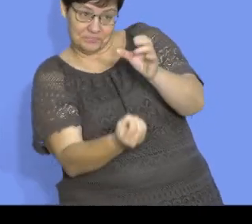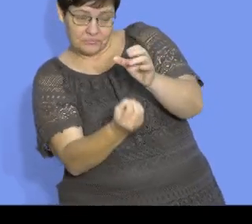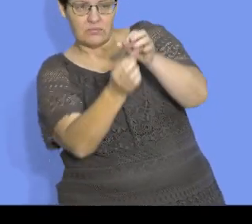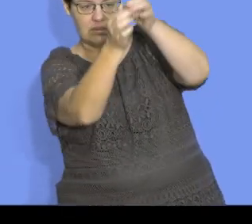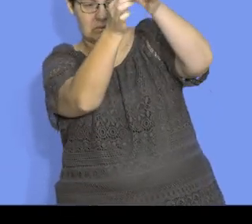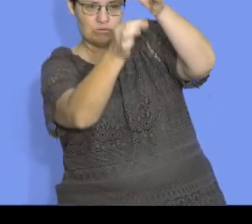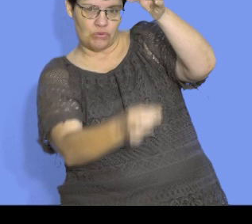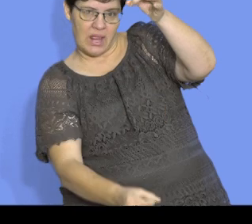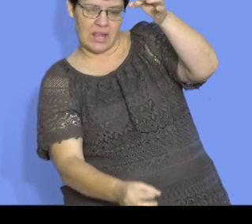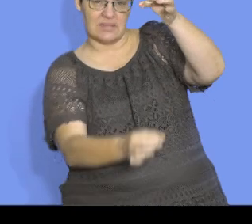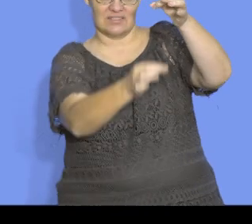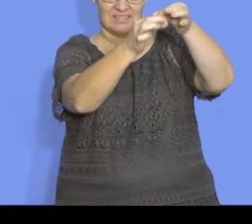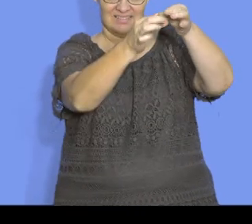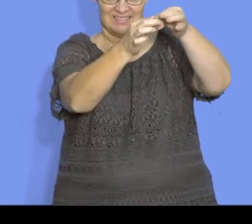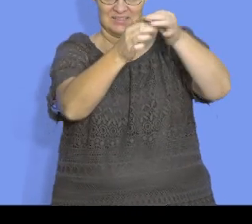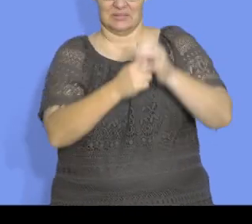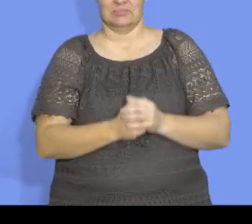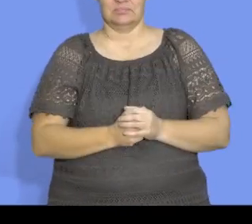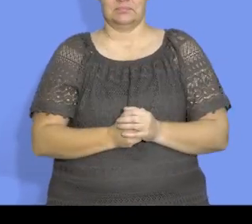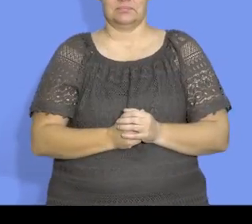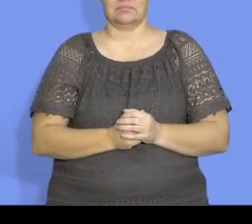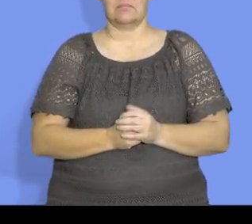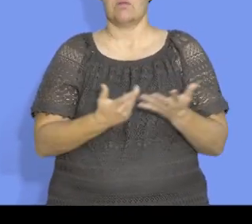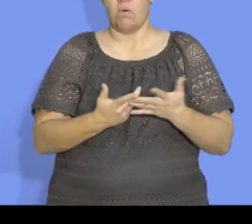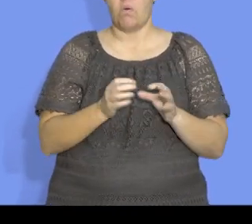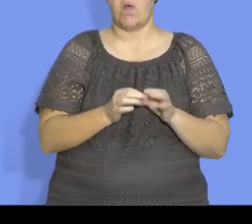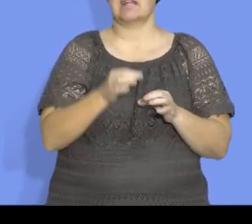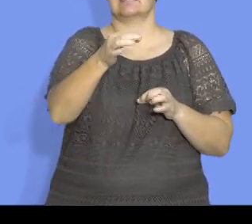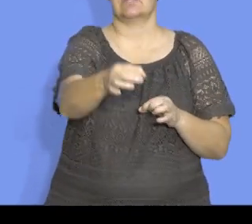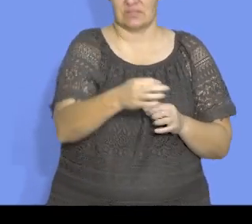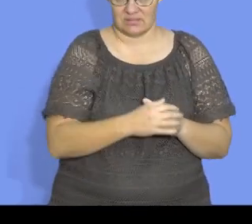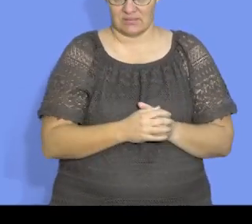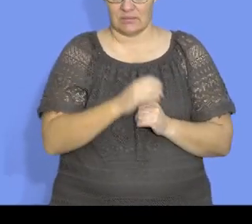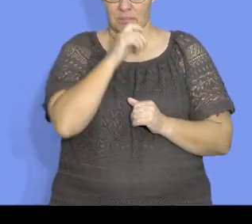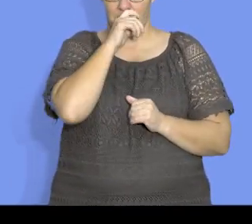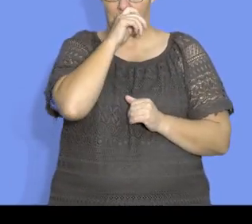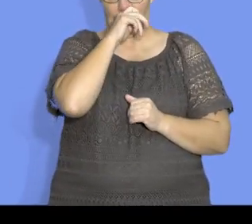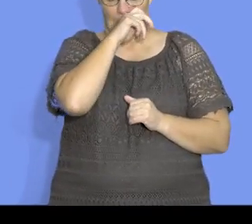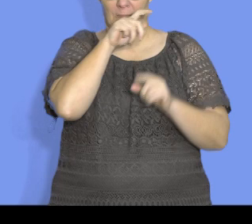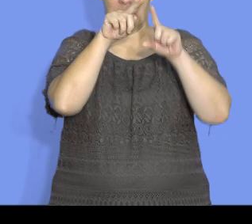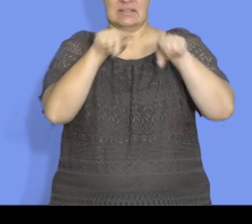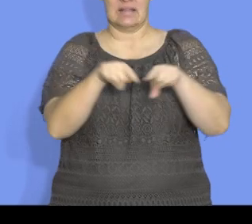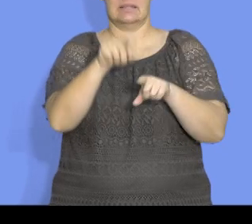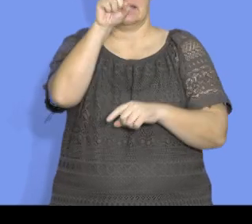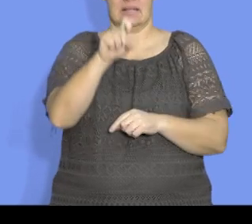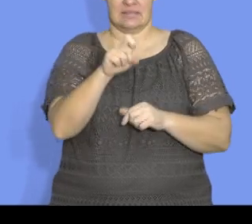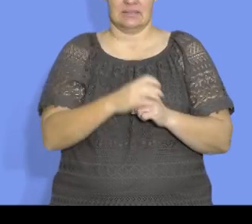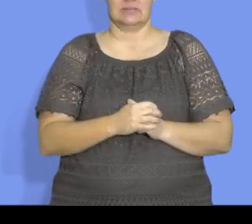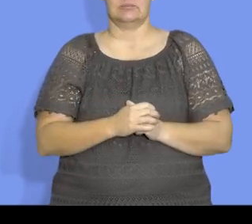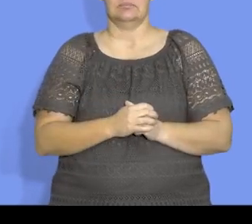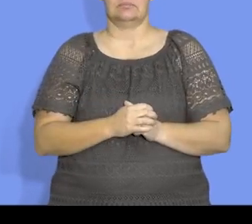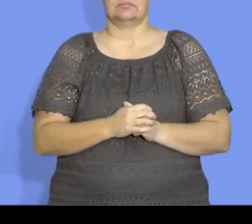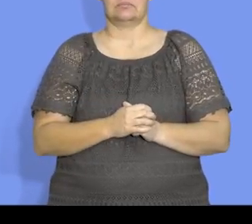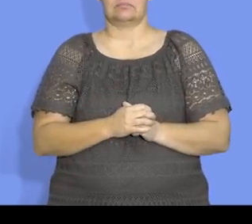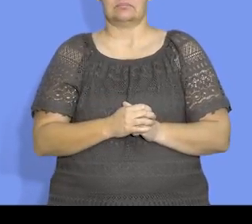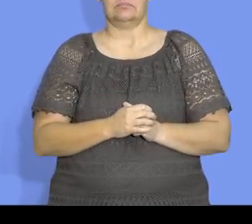the spring, the increase of the stretch, in effect, or the extension. We refer to that as delta x, the